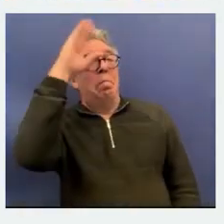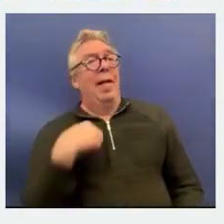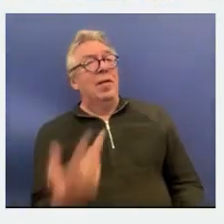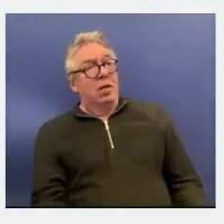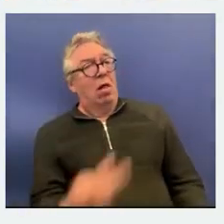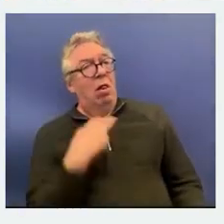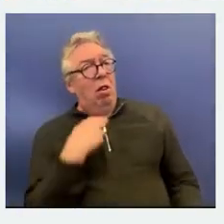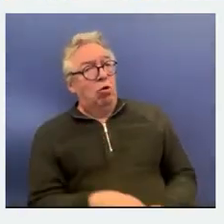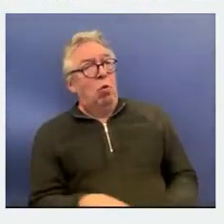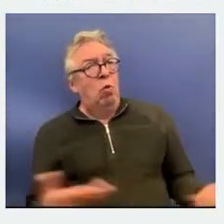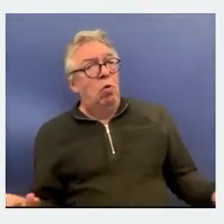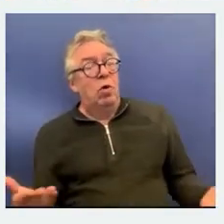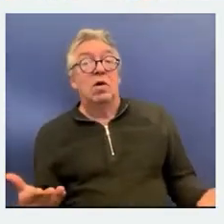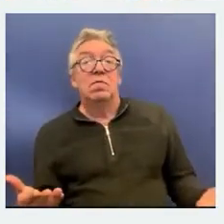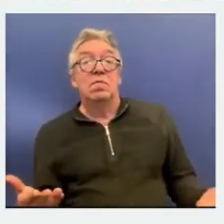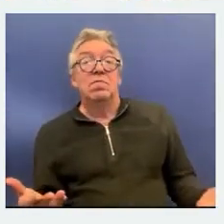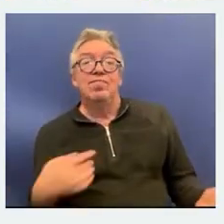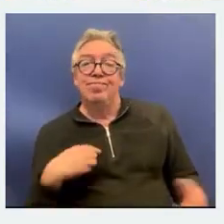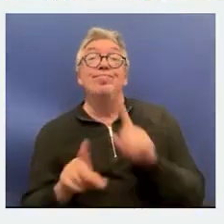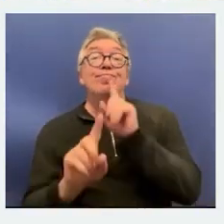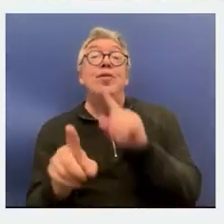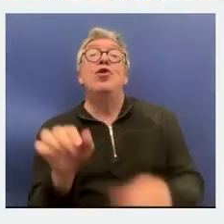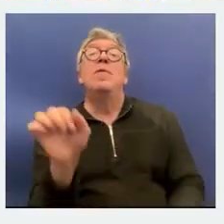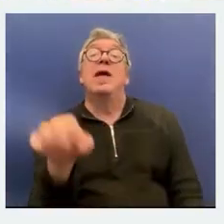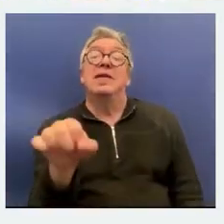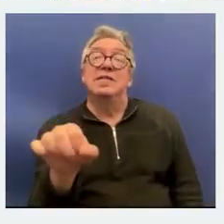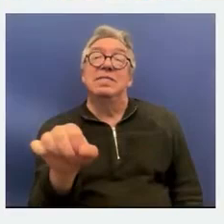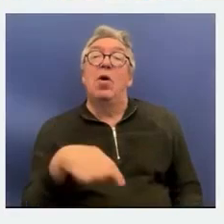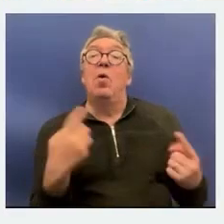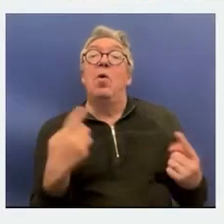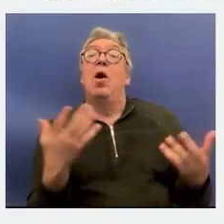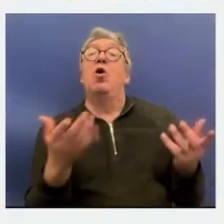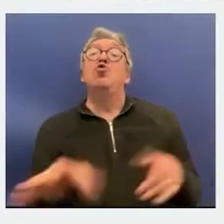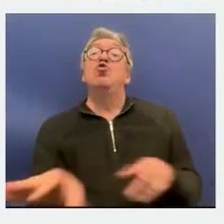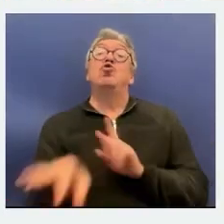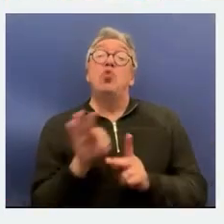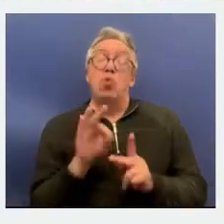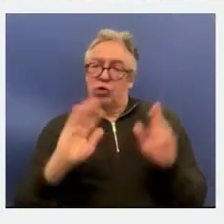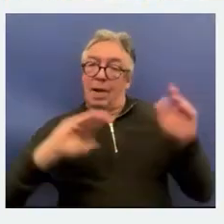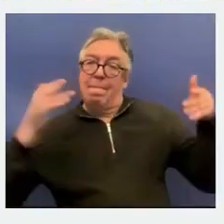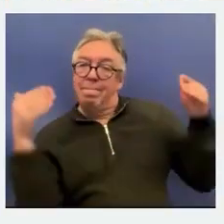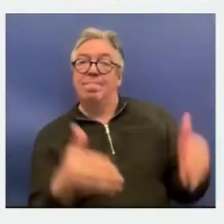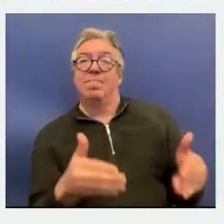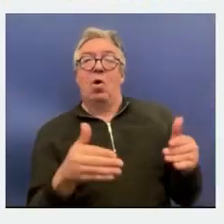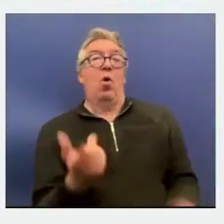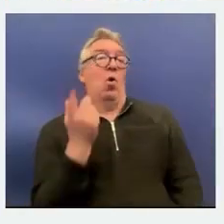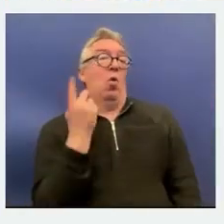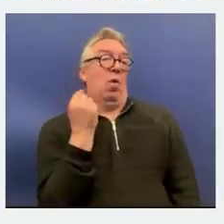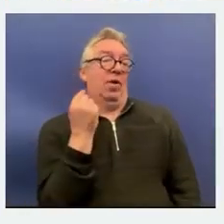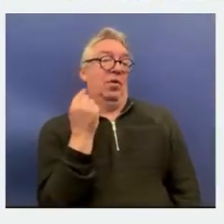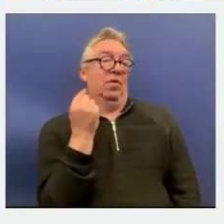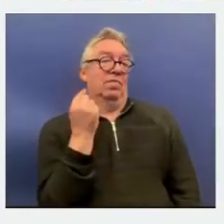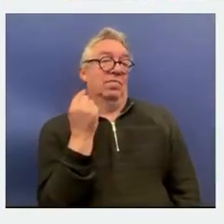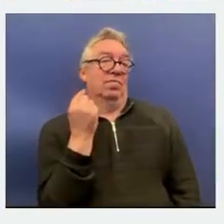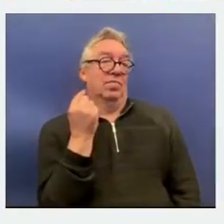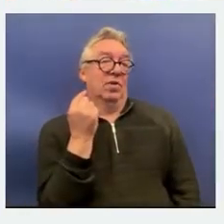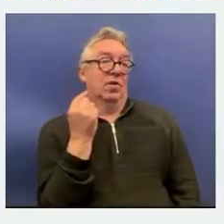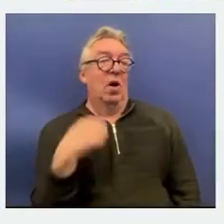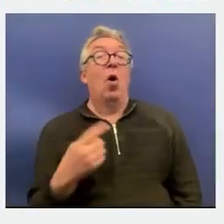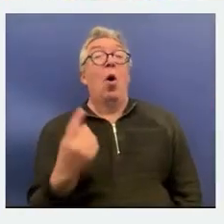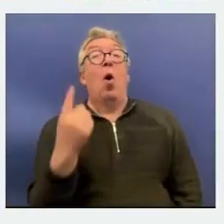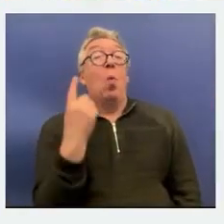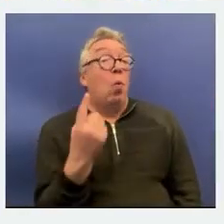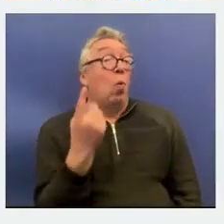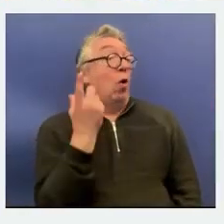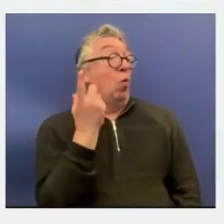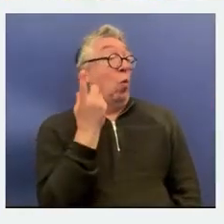yes, they are, but we wanted to focus on the women. So eventually, we decided to include one woman from the global north who's there,